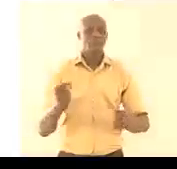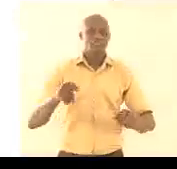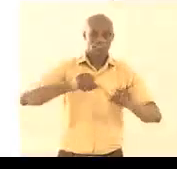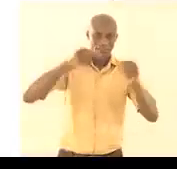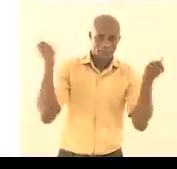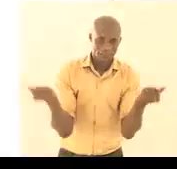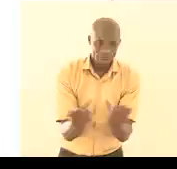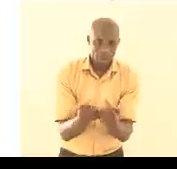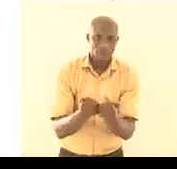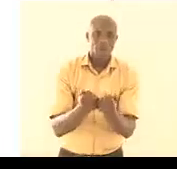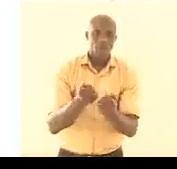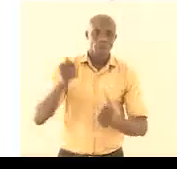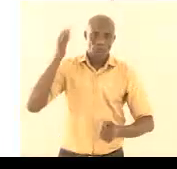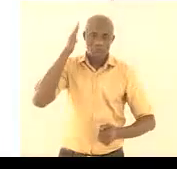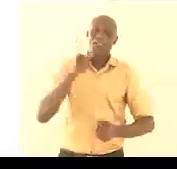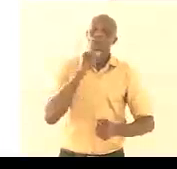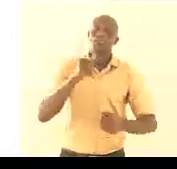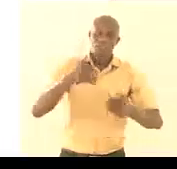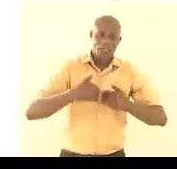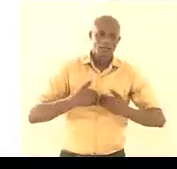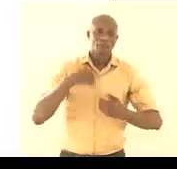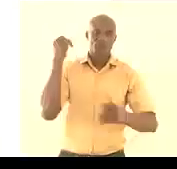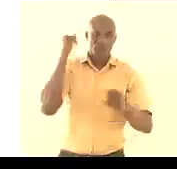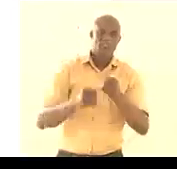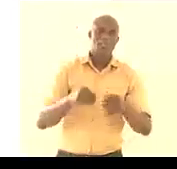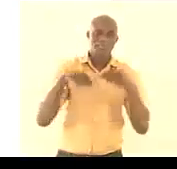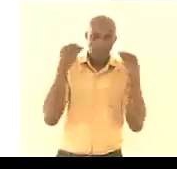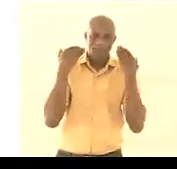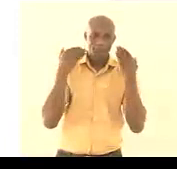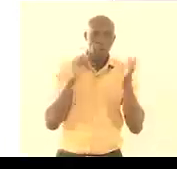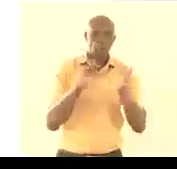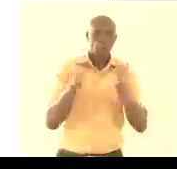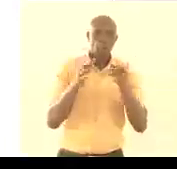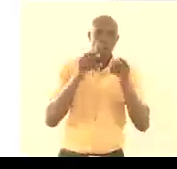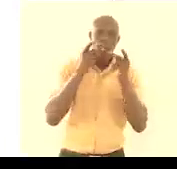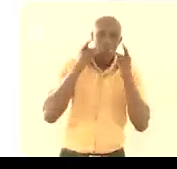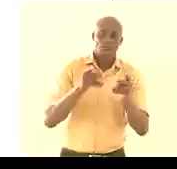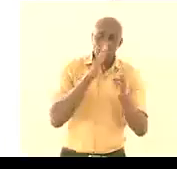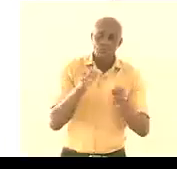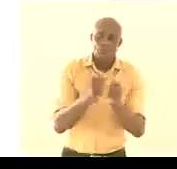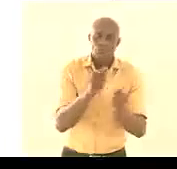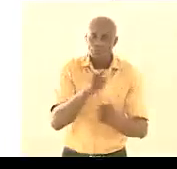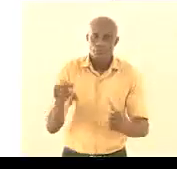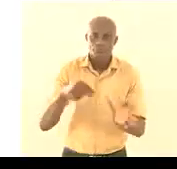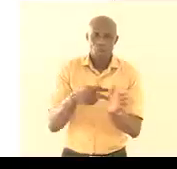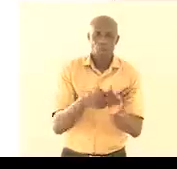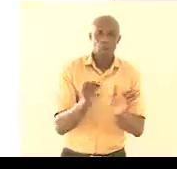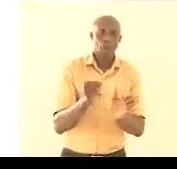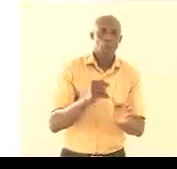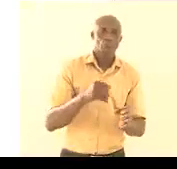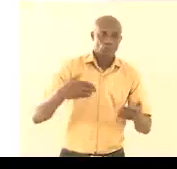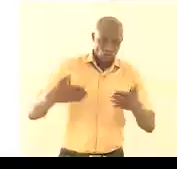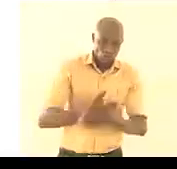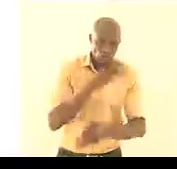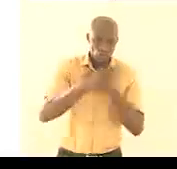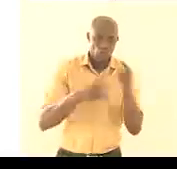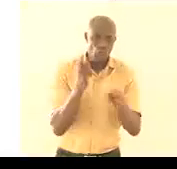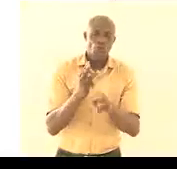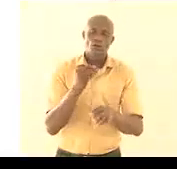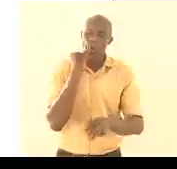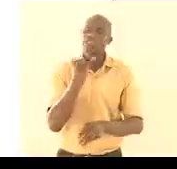of darkness shall not have the last laugh. So, Jesus' peace be with you means a new world